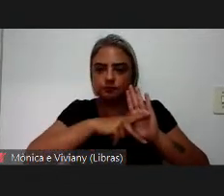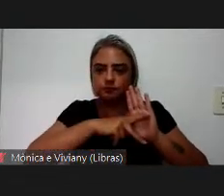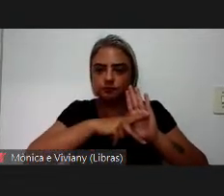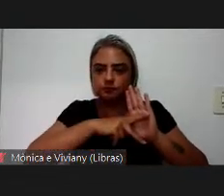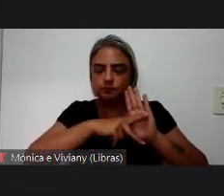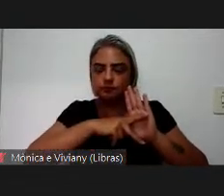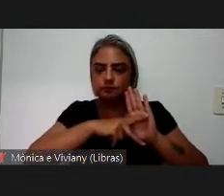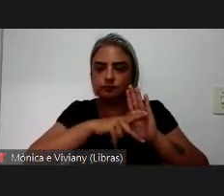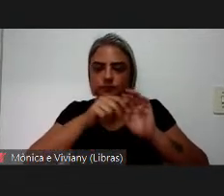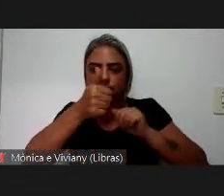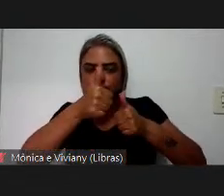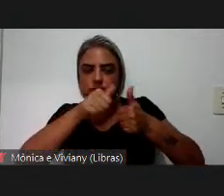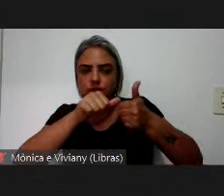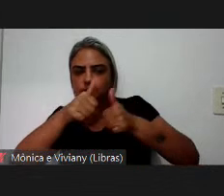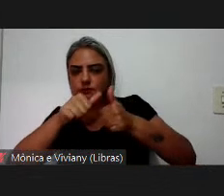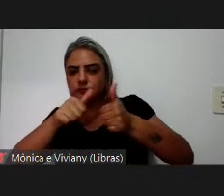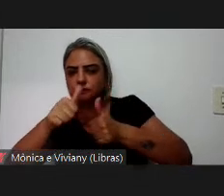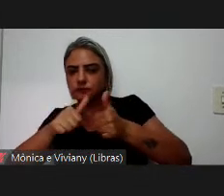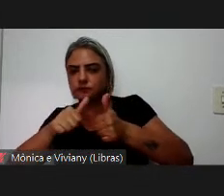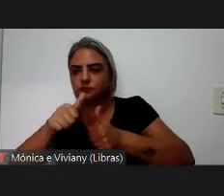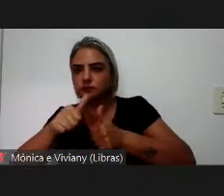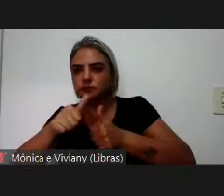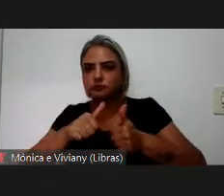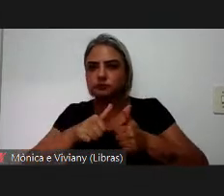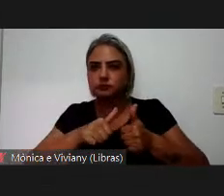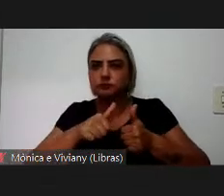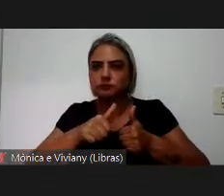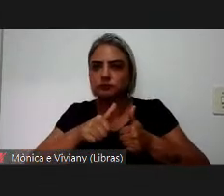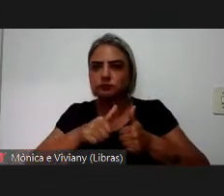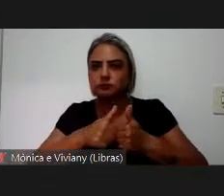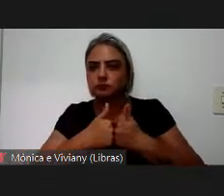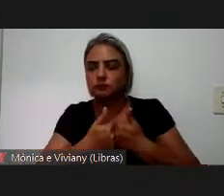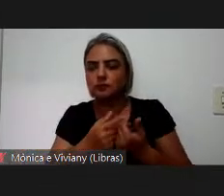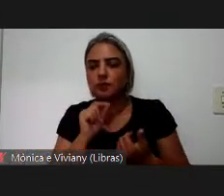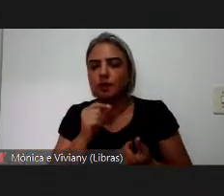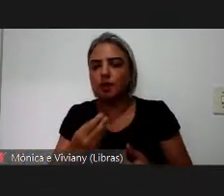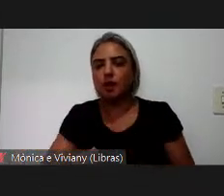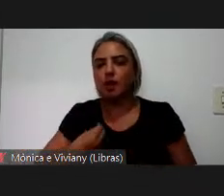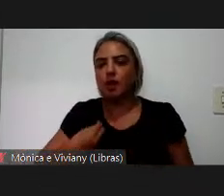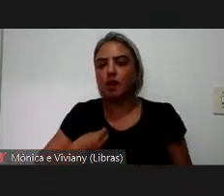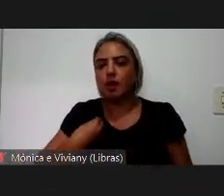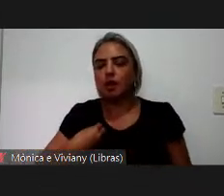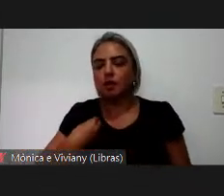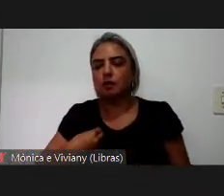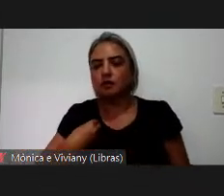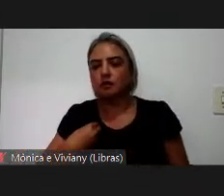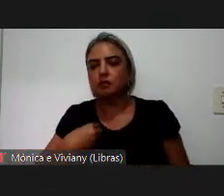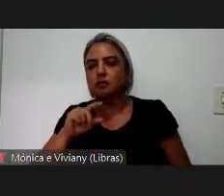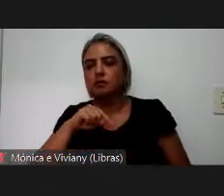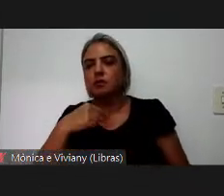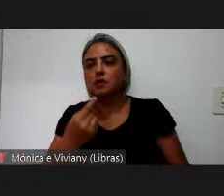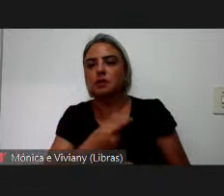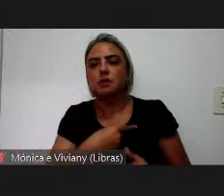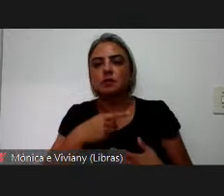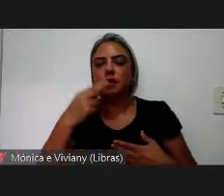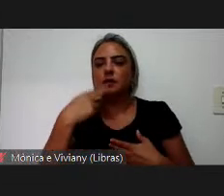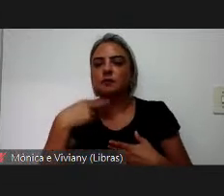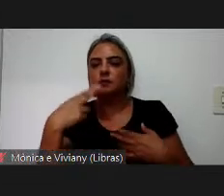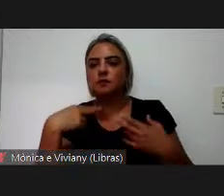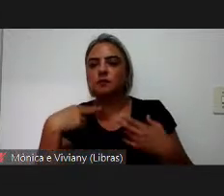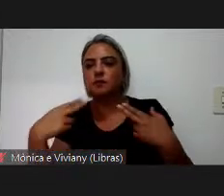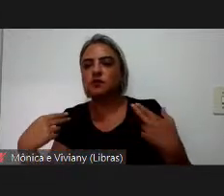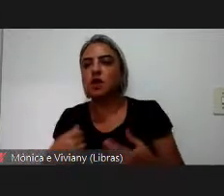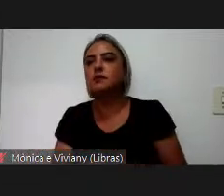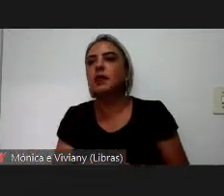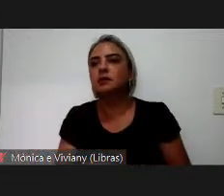we can make the management evaluate in a participative way. In